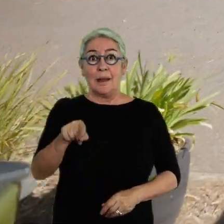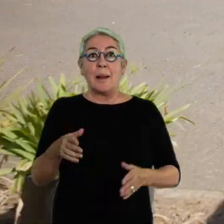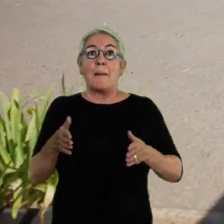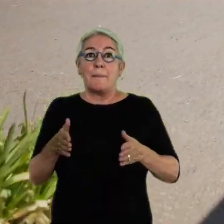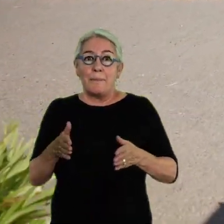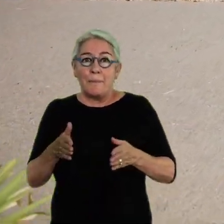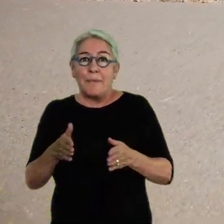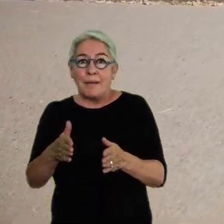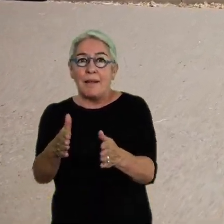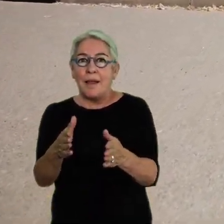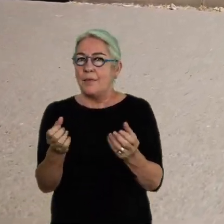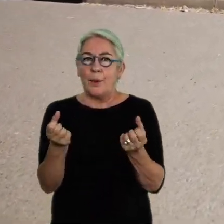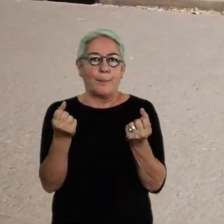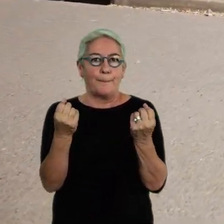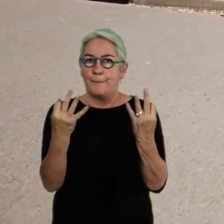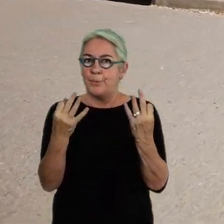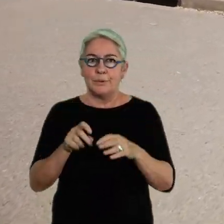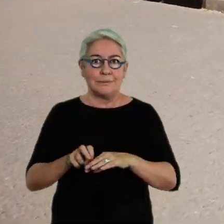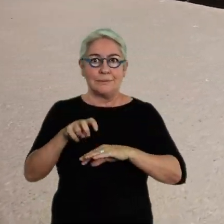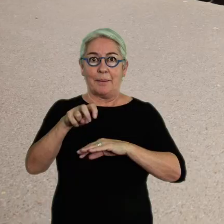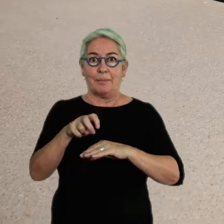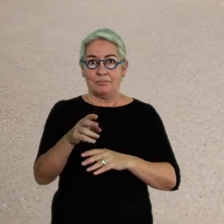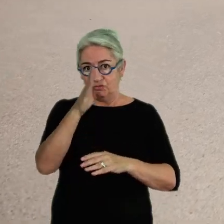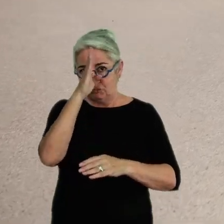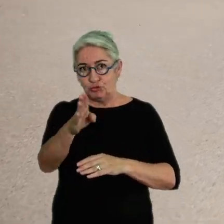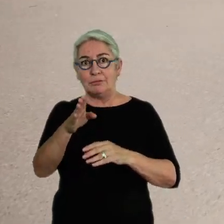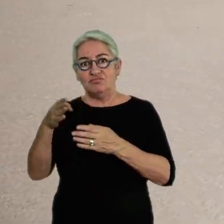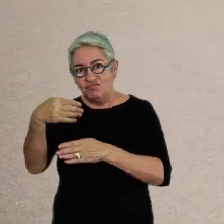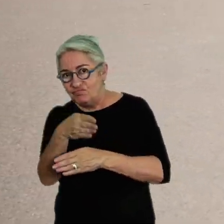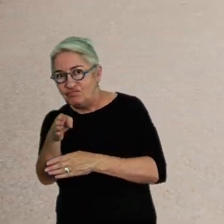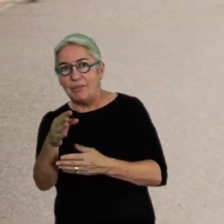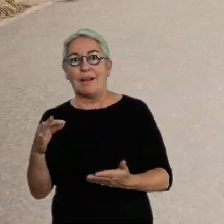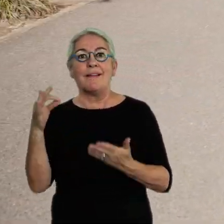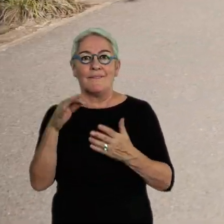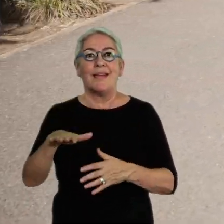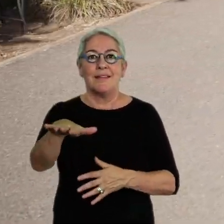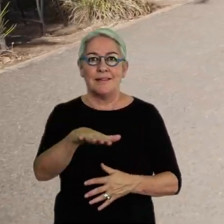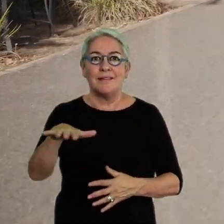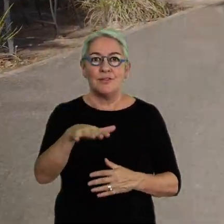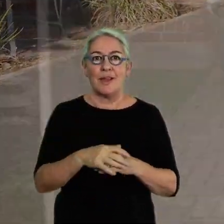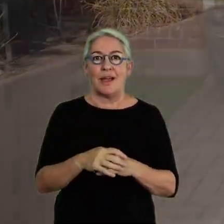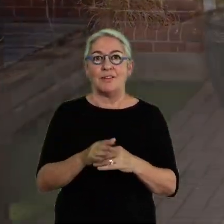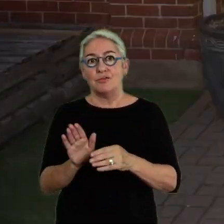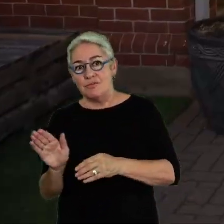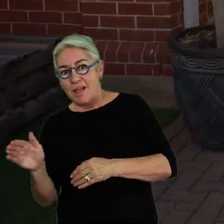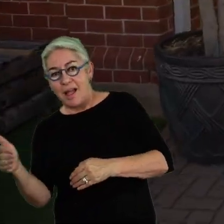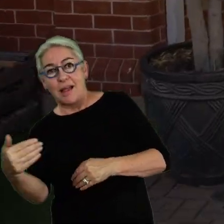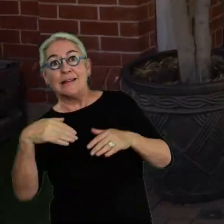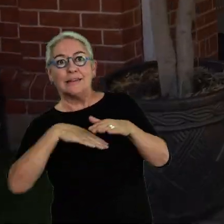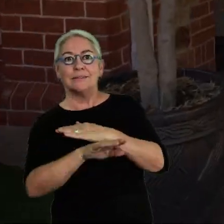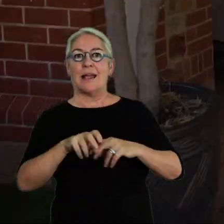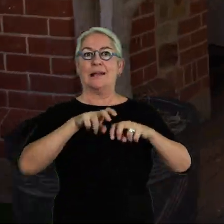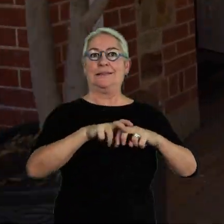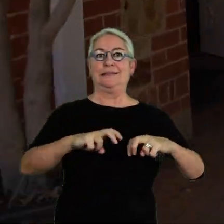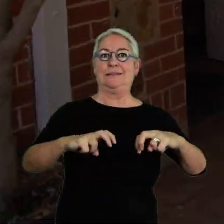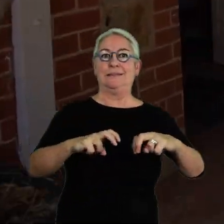Follow us as we take the step-free pathway. Head out to the cafe area and around to the entrance to the indoor seating area called the box.